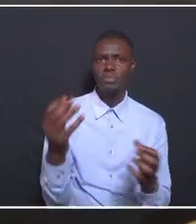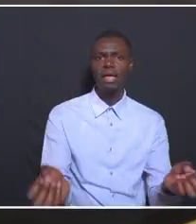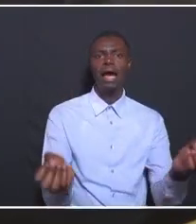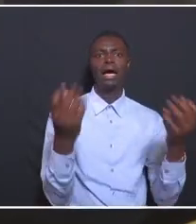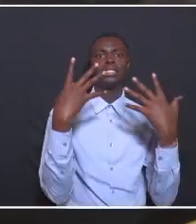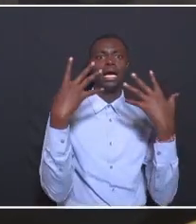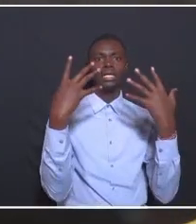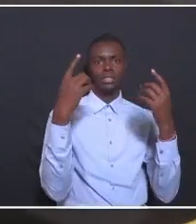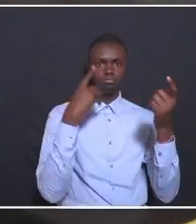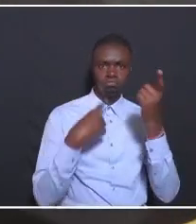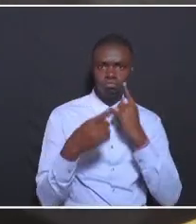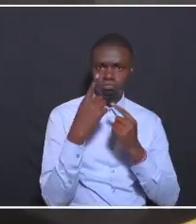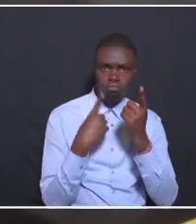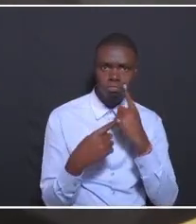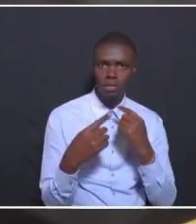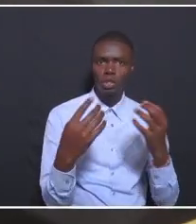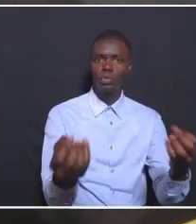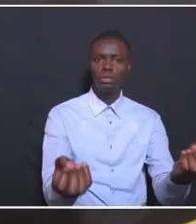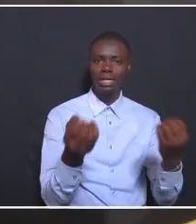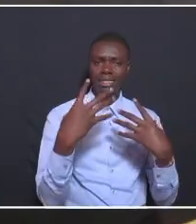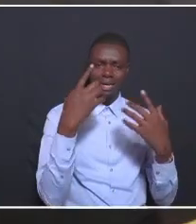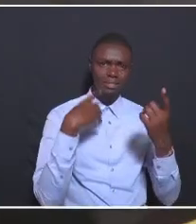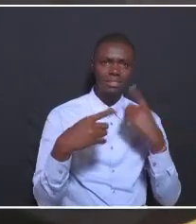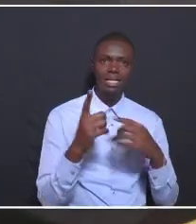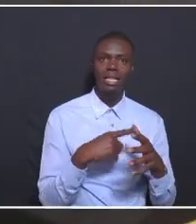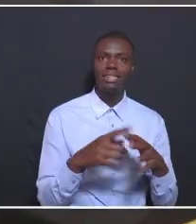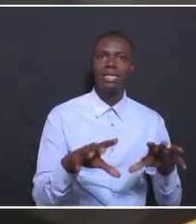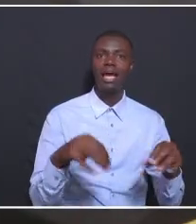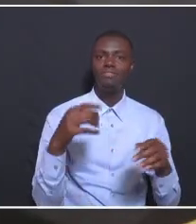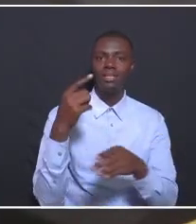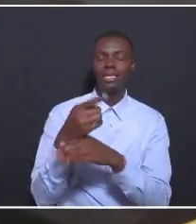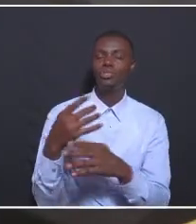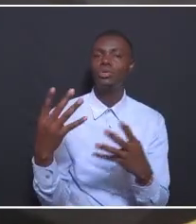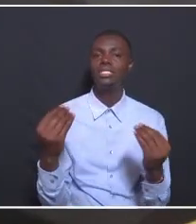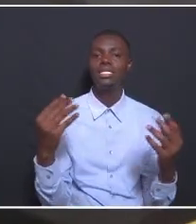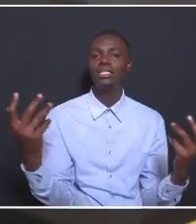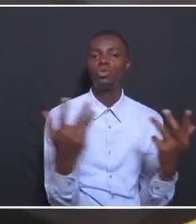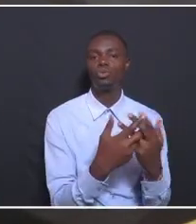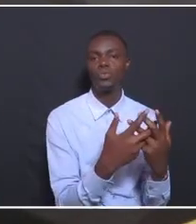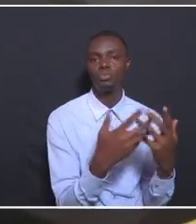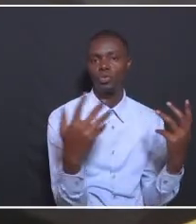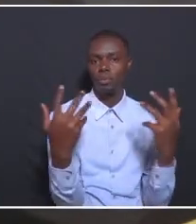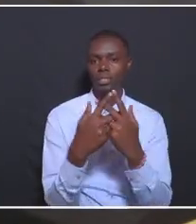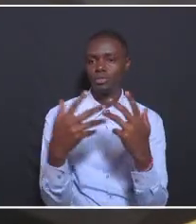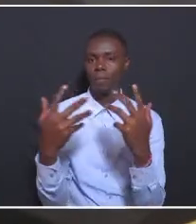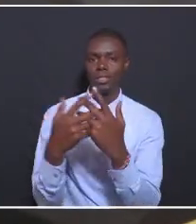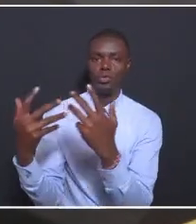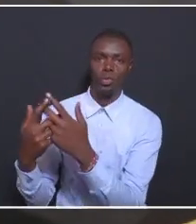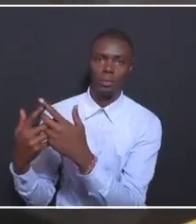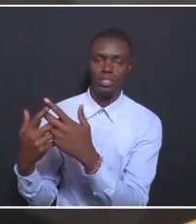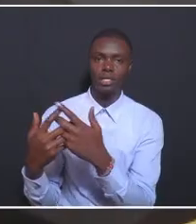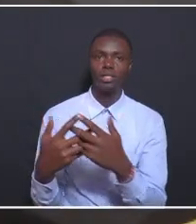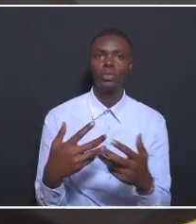canister. Search tear gas canister, and then I find the clip, and then it's easy to put it through. So